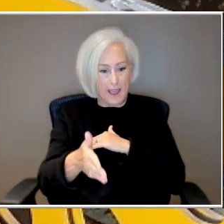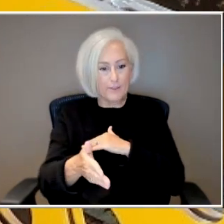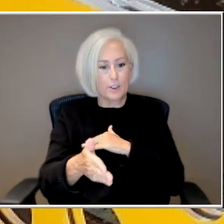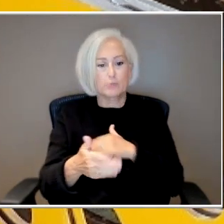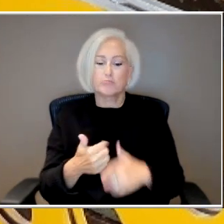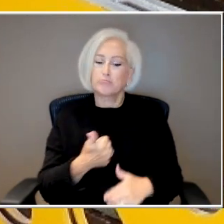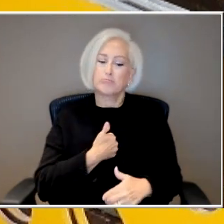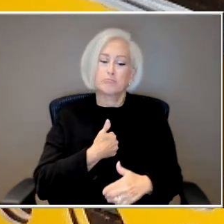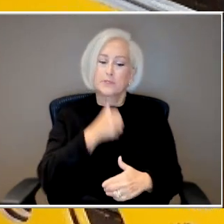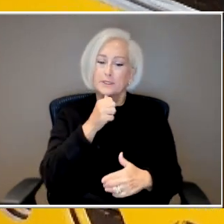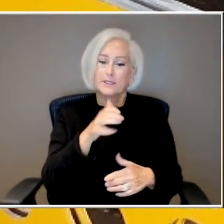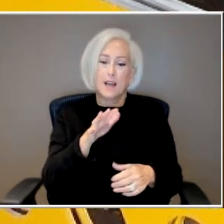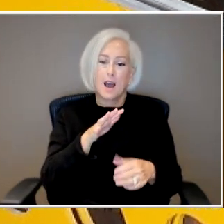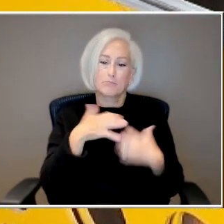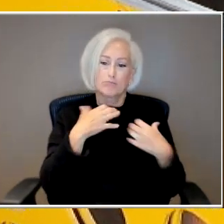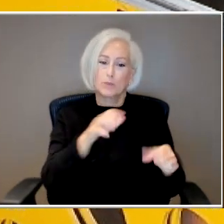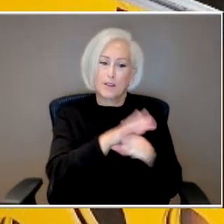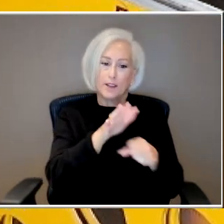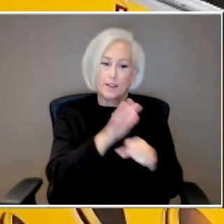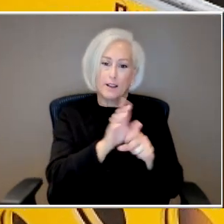cruise.